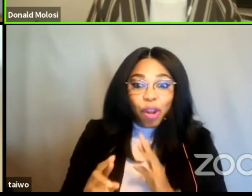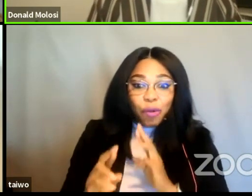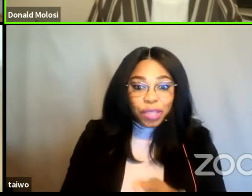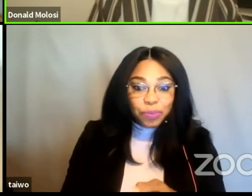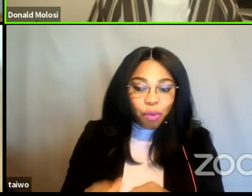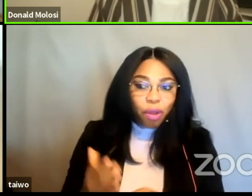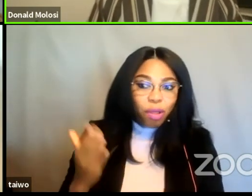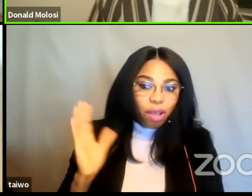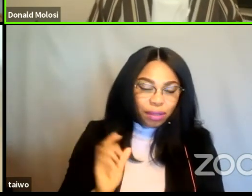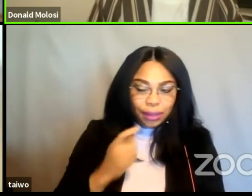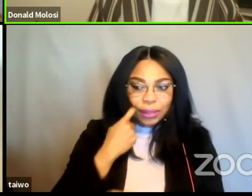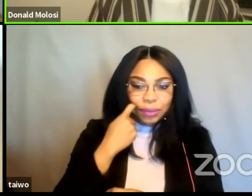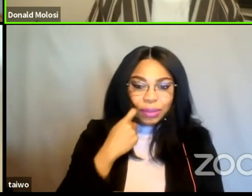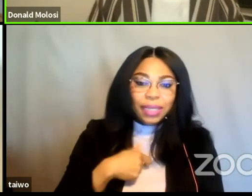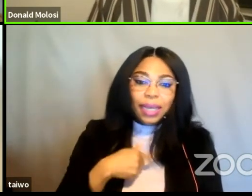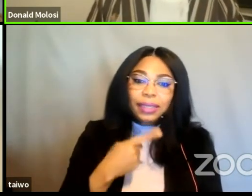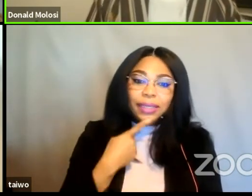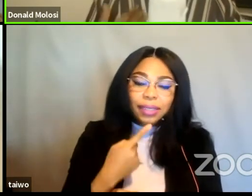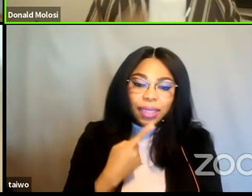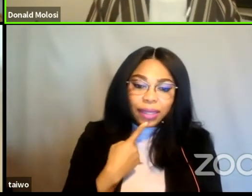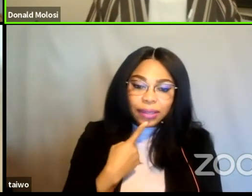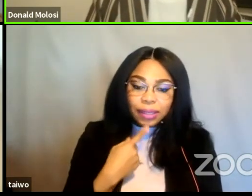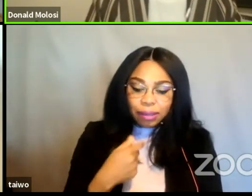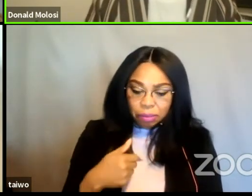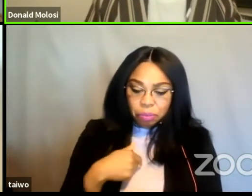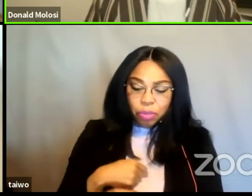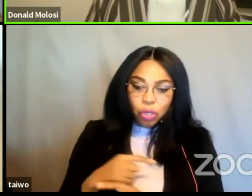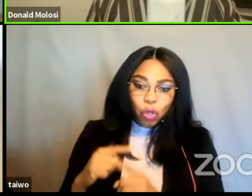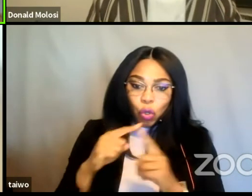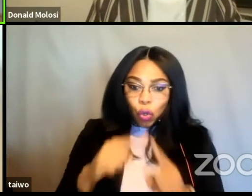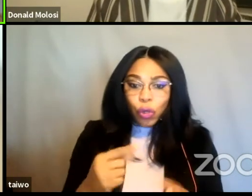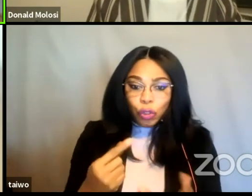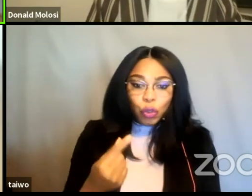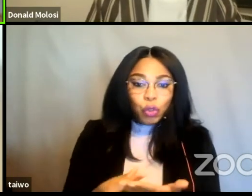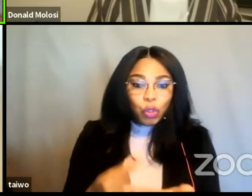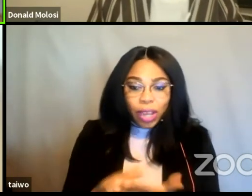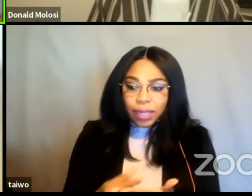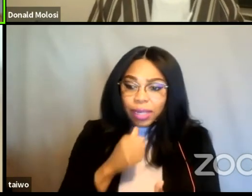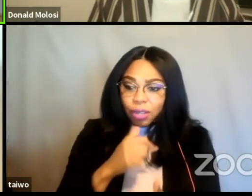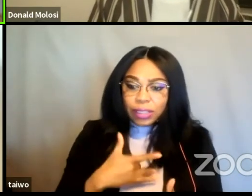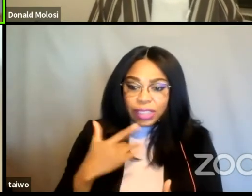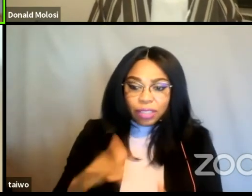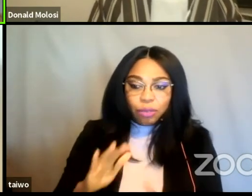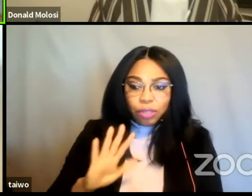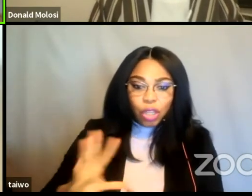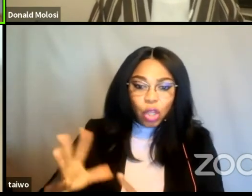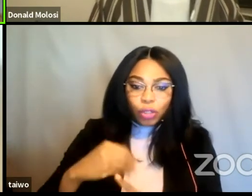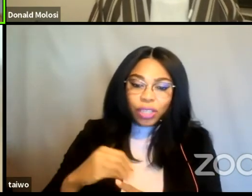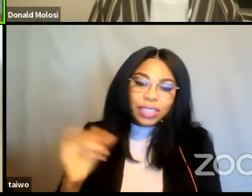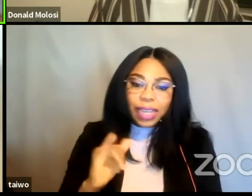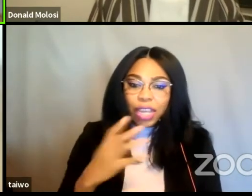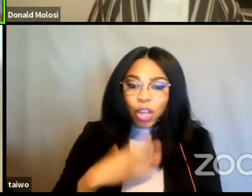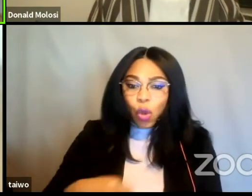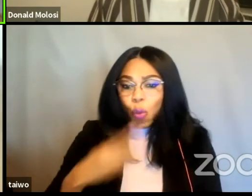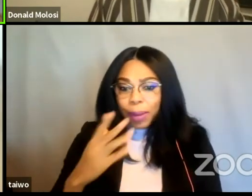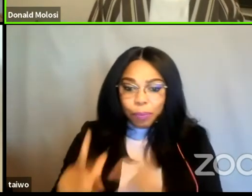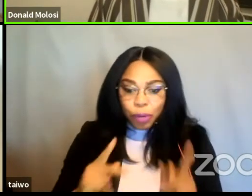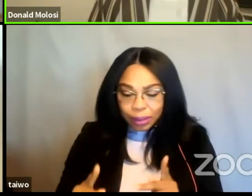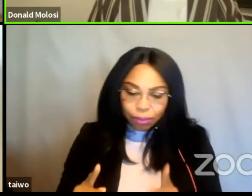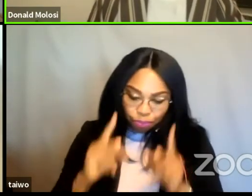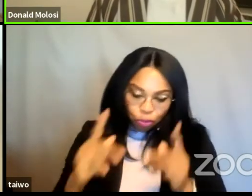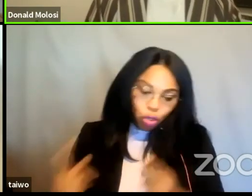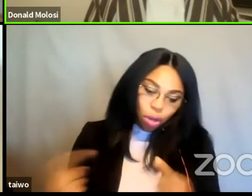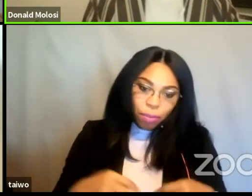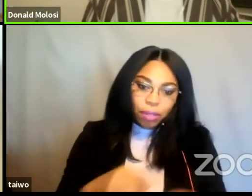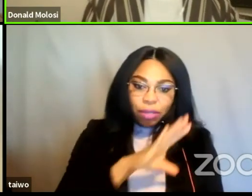I said that me going to Uganda and not being sensitive to the culture would be like a white person coming to Africa. I